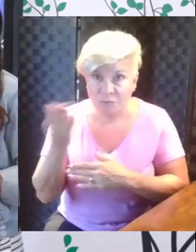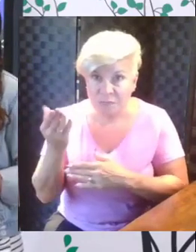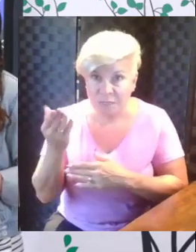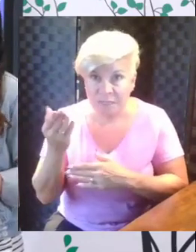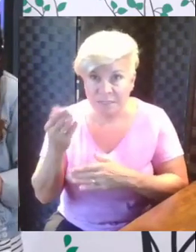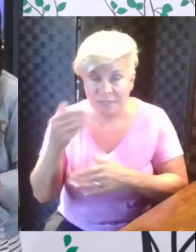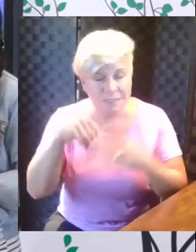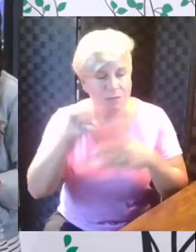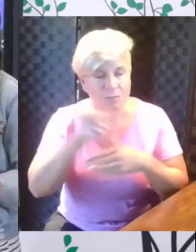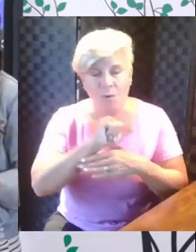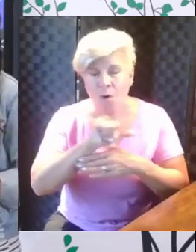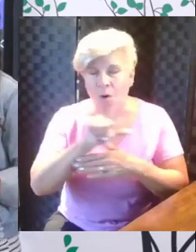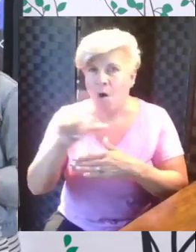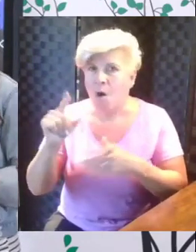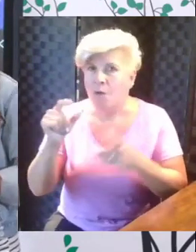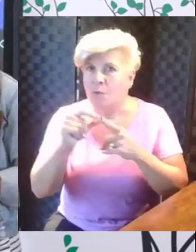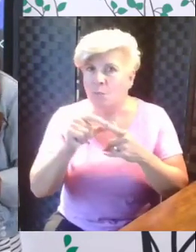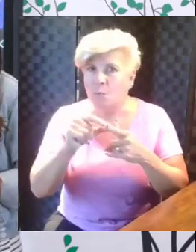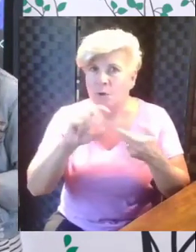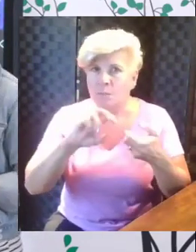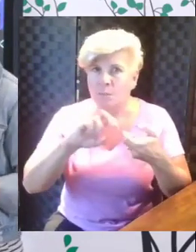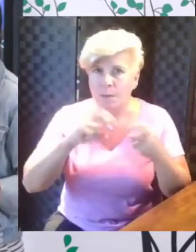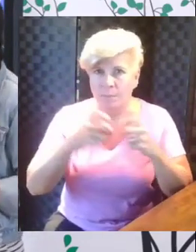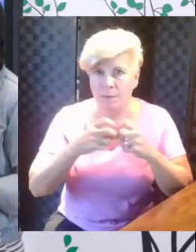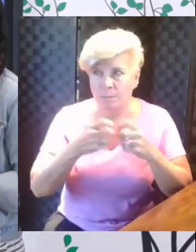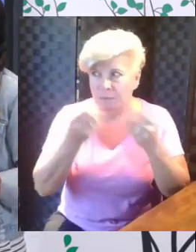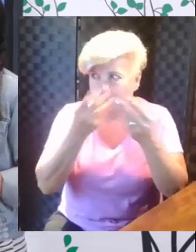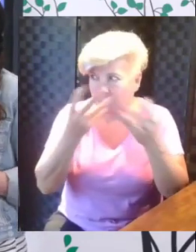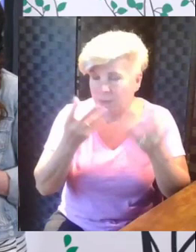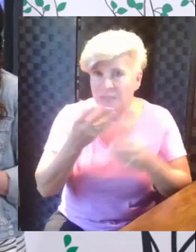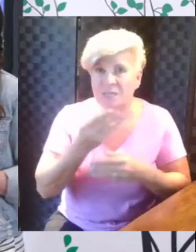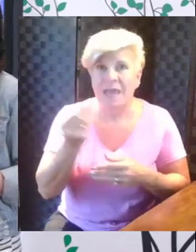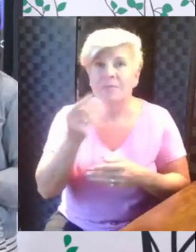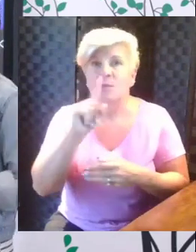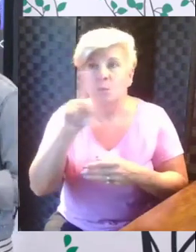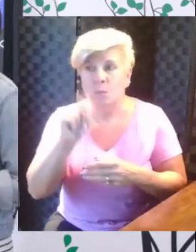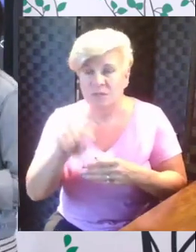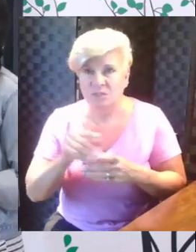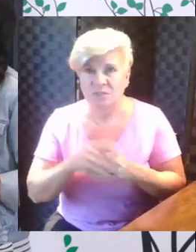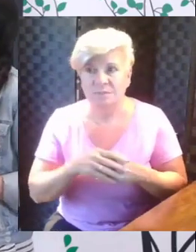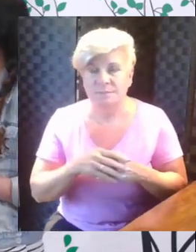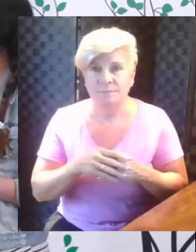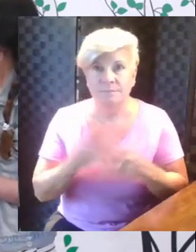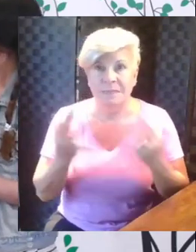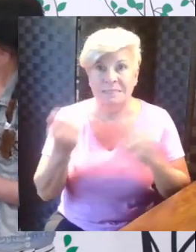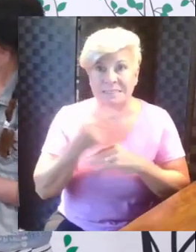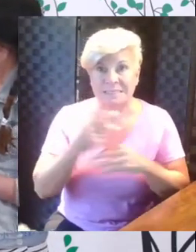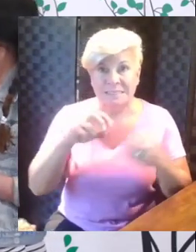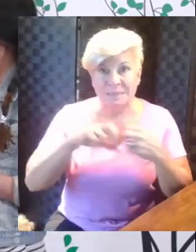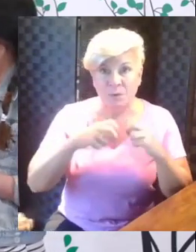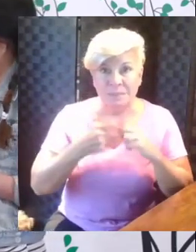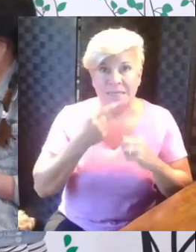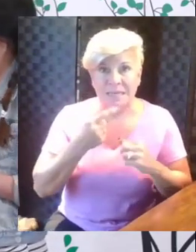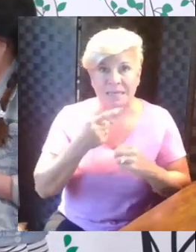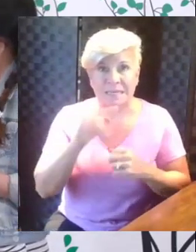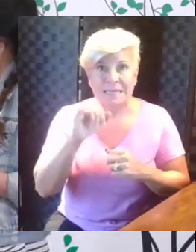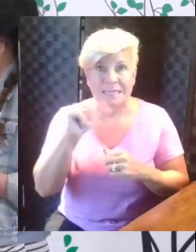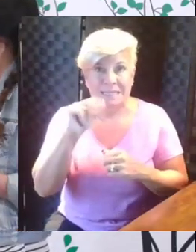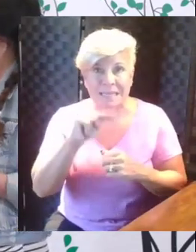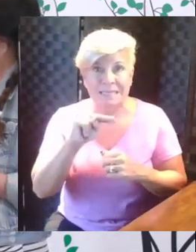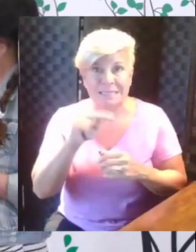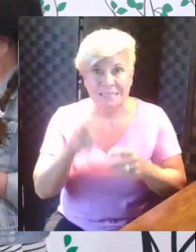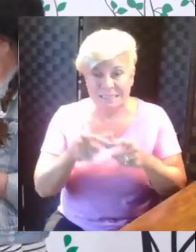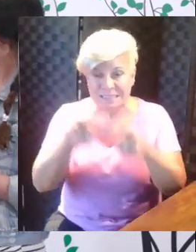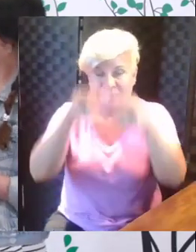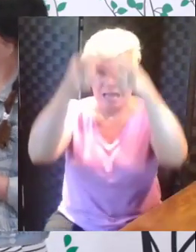are in every word problem, the information it gives us and the question. So today's problem says Ian's tower